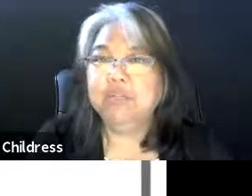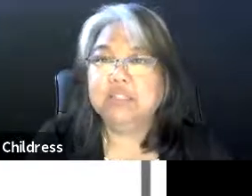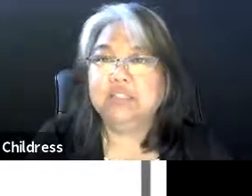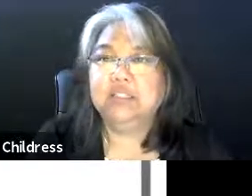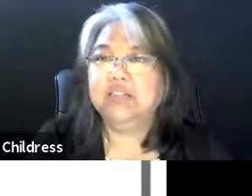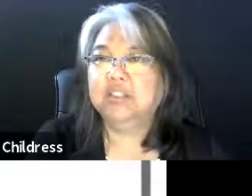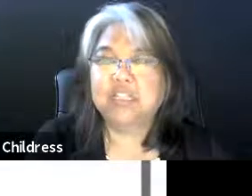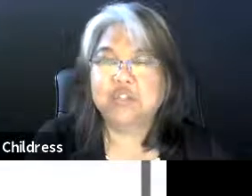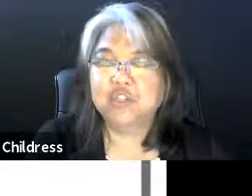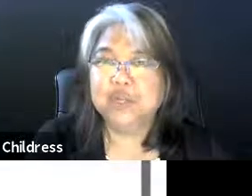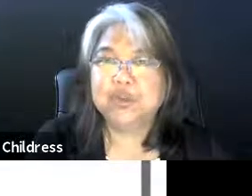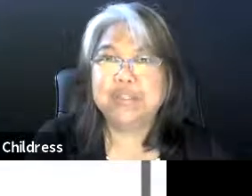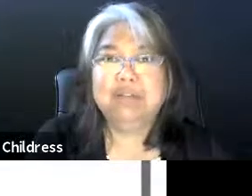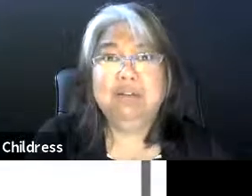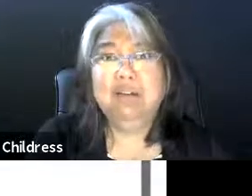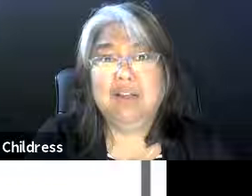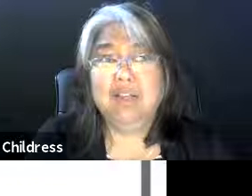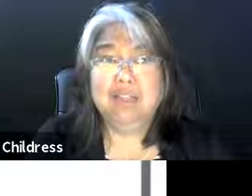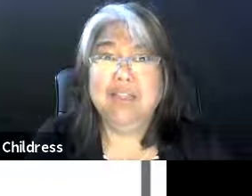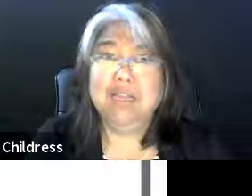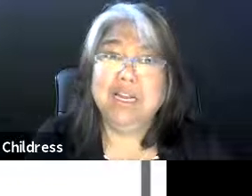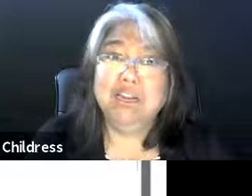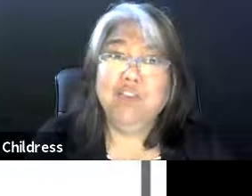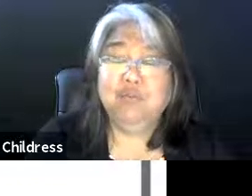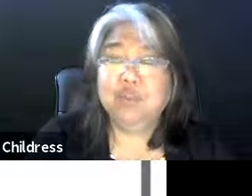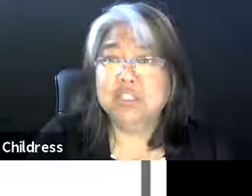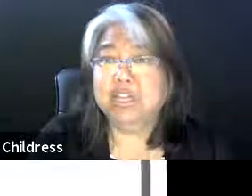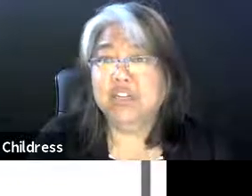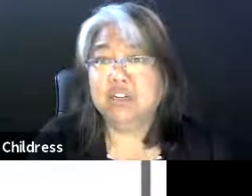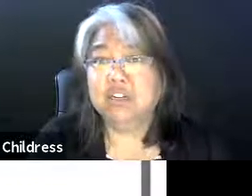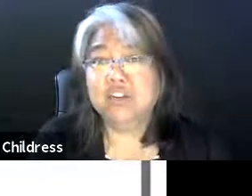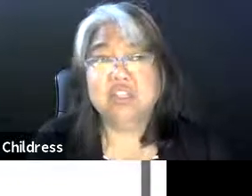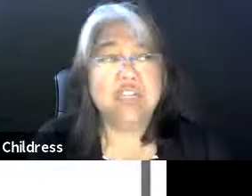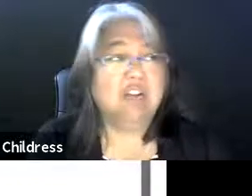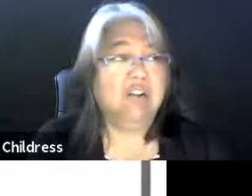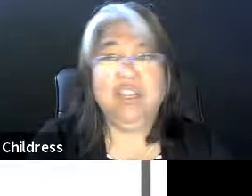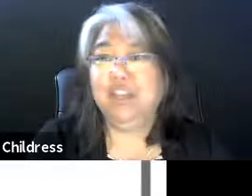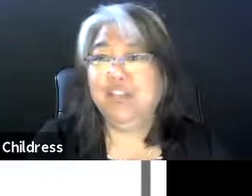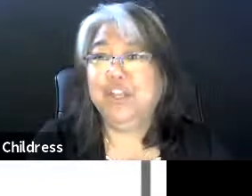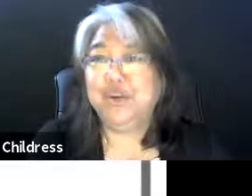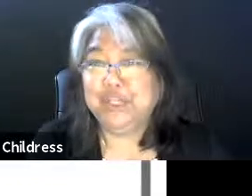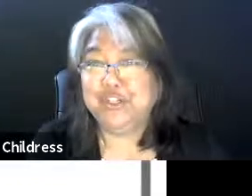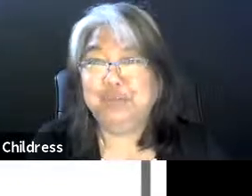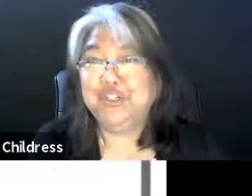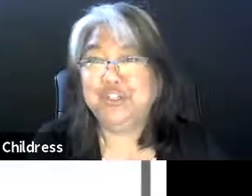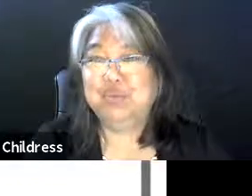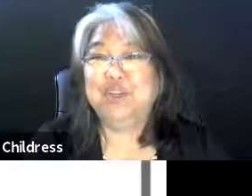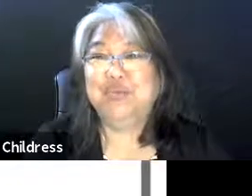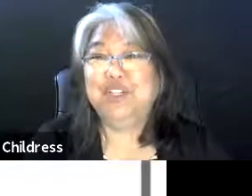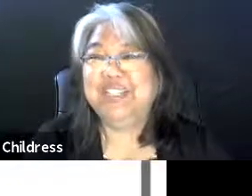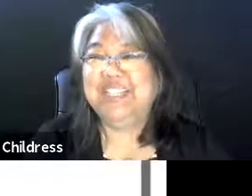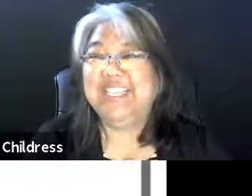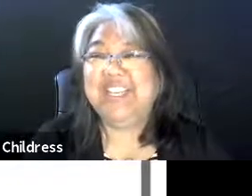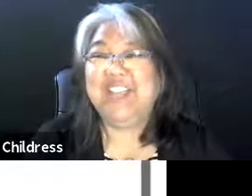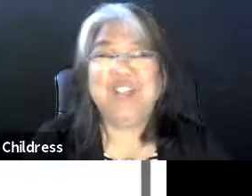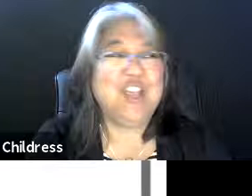very musical, did lots of shows. I think I kind of influenced my daughter because she's now a theater major, which is